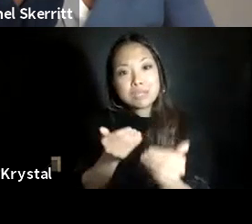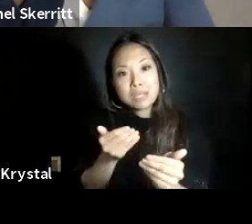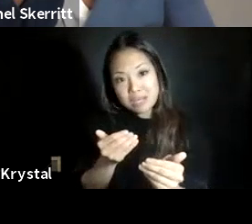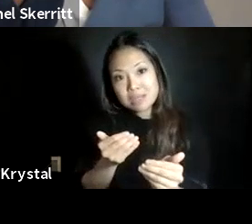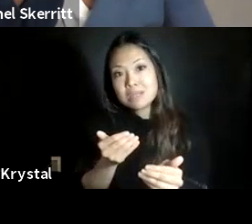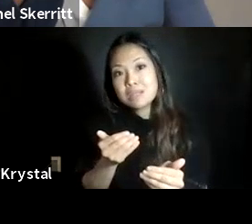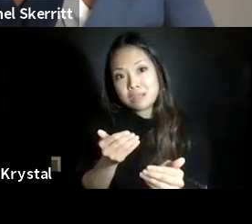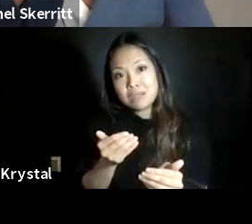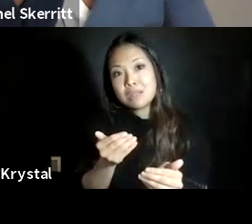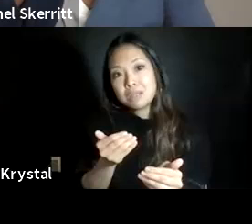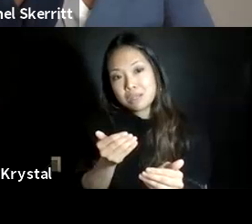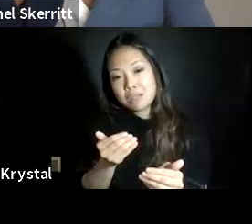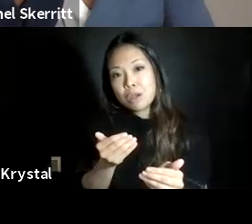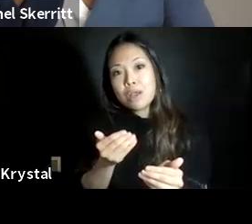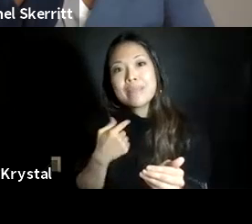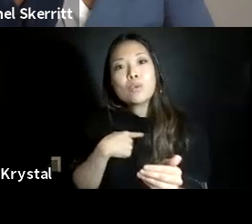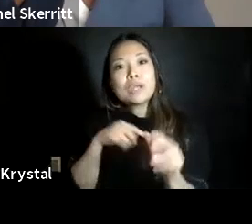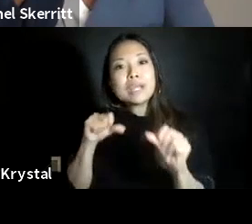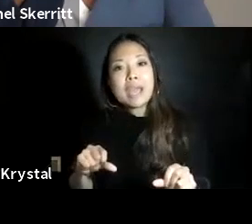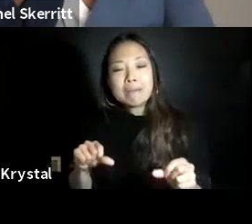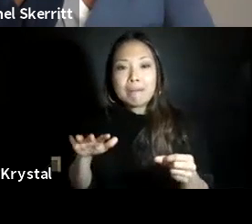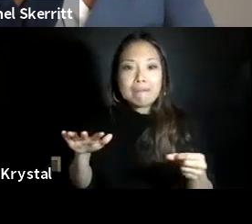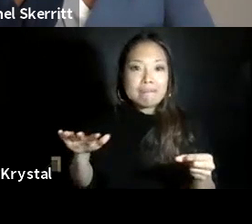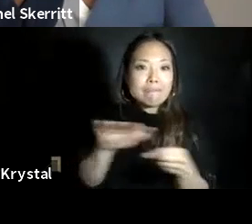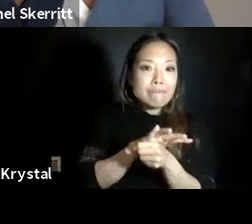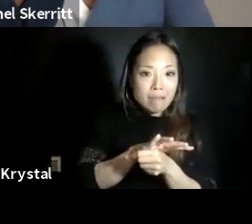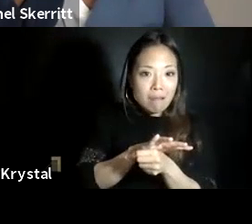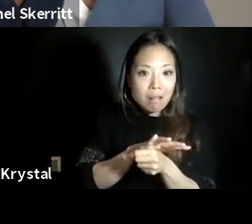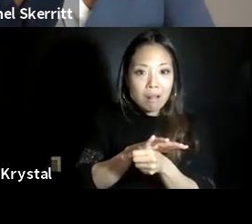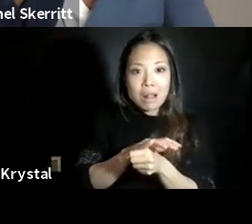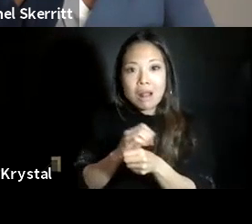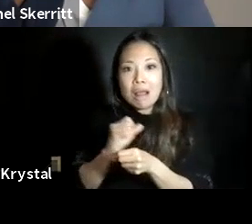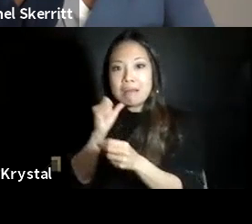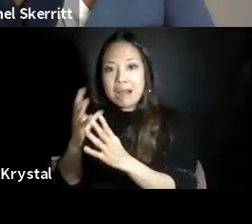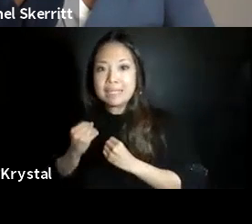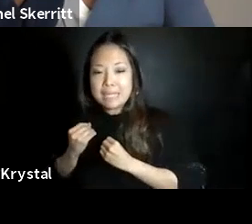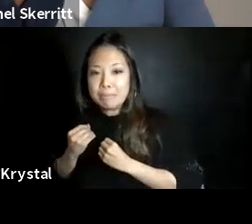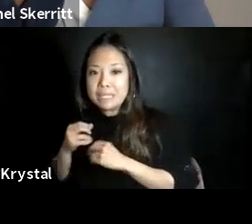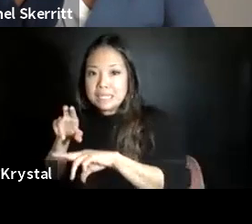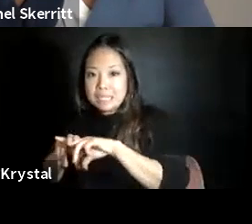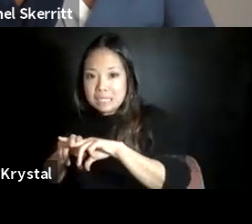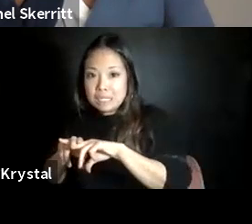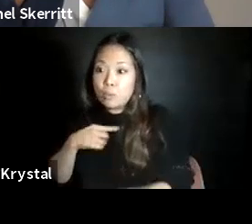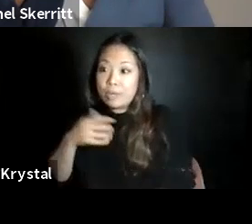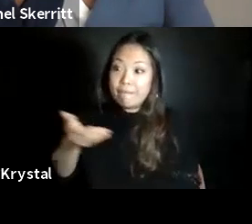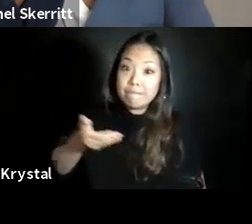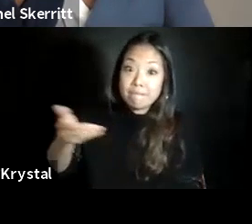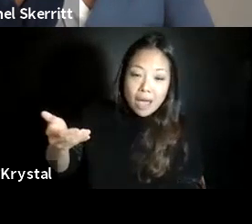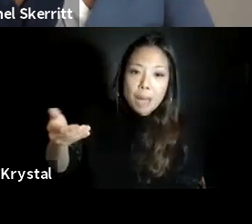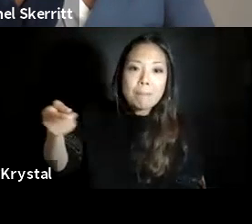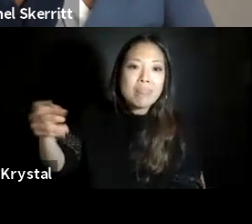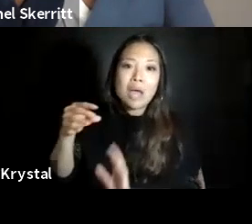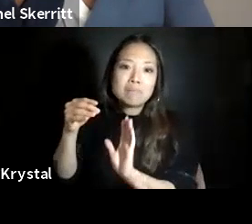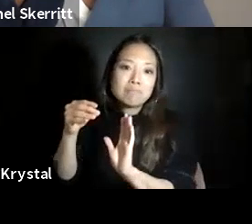fill untaken seats. So invitations have been extended. People have decided they want to move their kids to private school